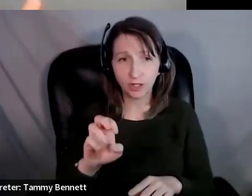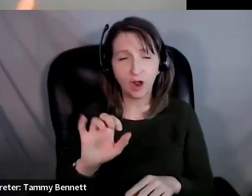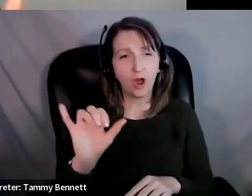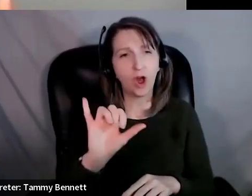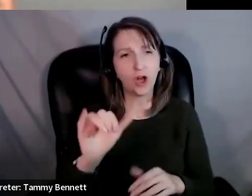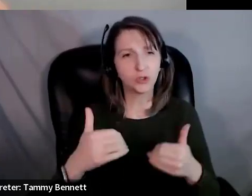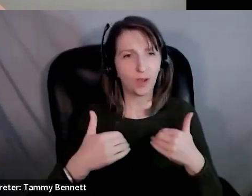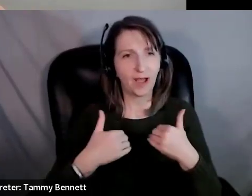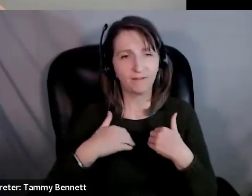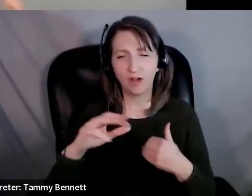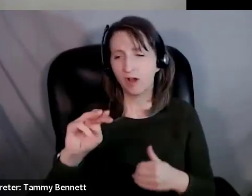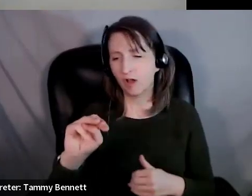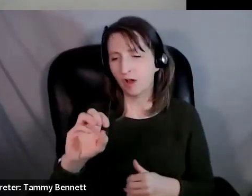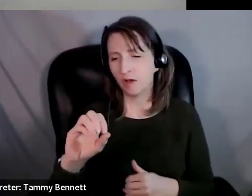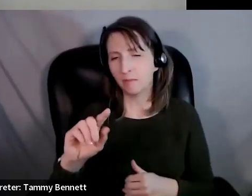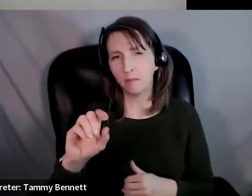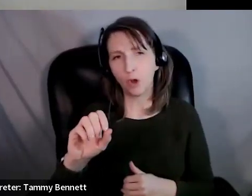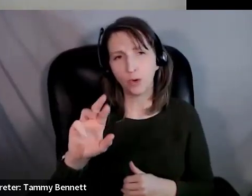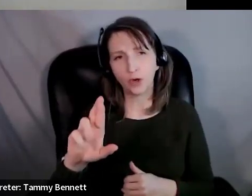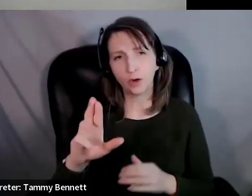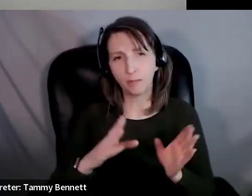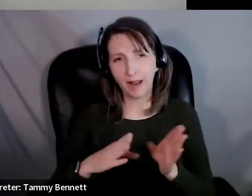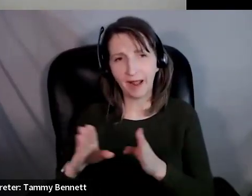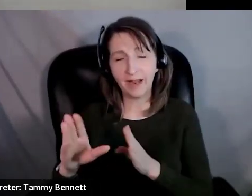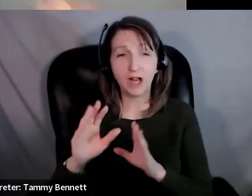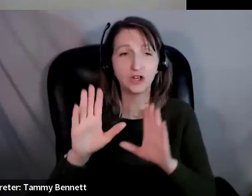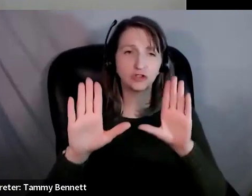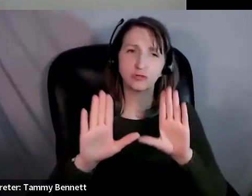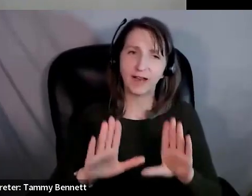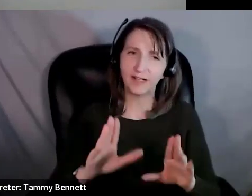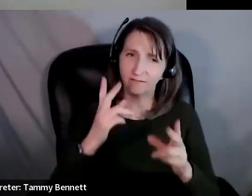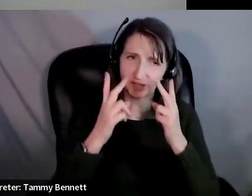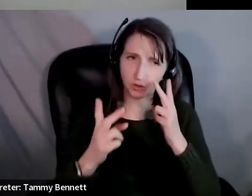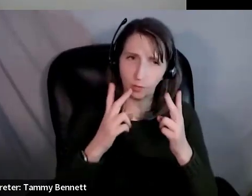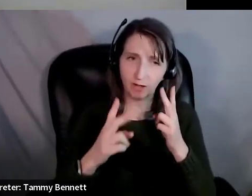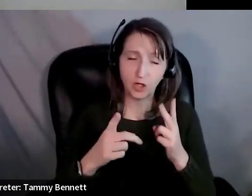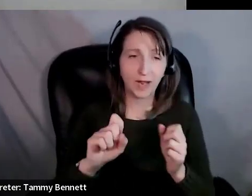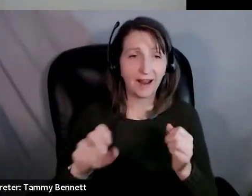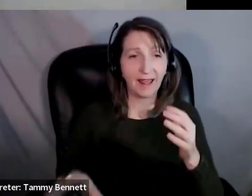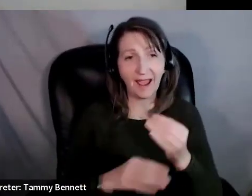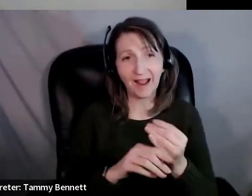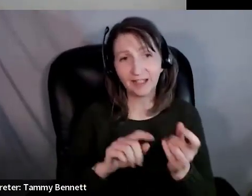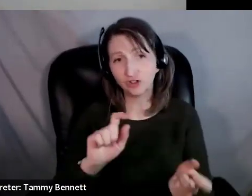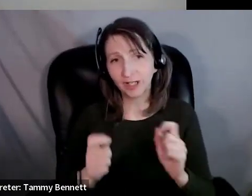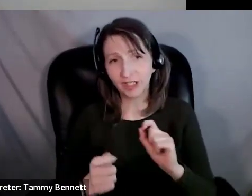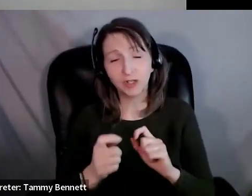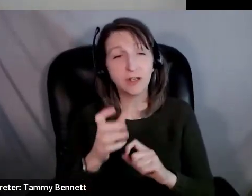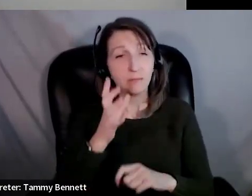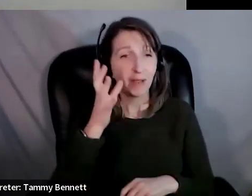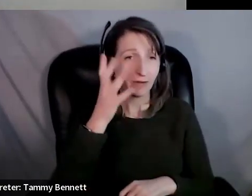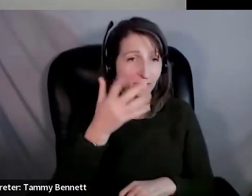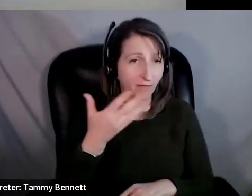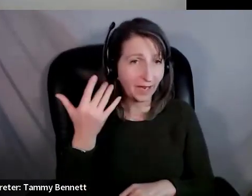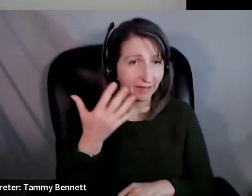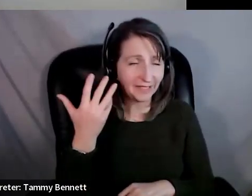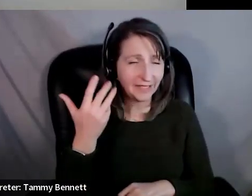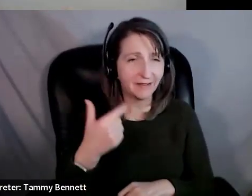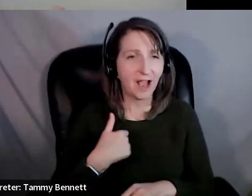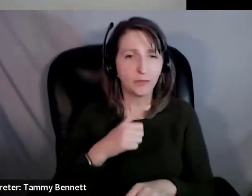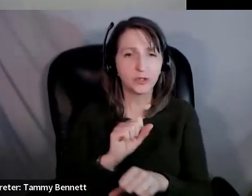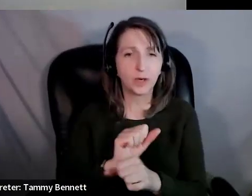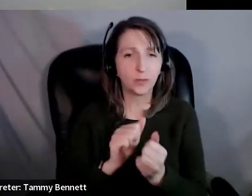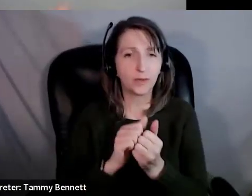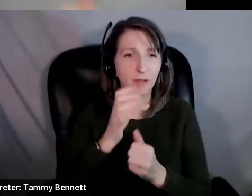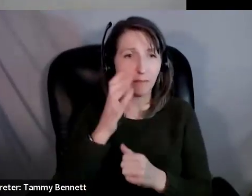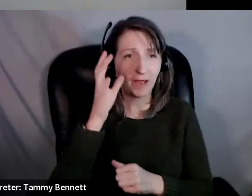also has the motor planning. Um, and it does have really great visuals and allows you to add and change. And it's very parent friendly. Um, I was working with a parent